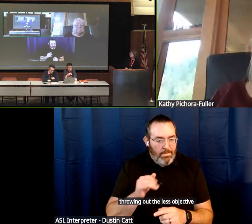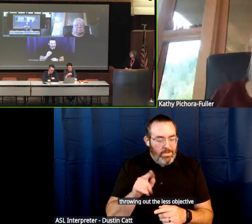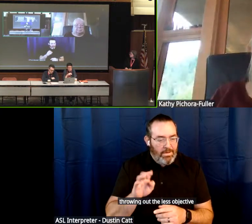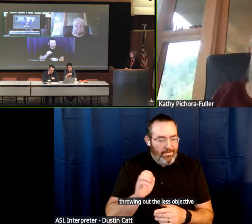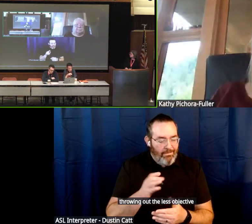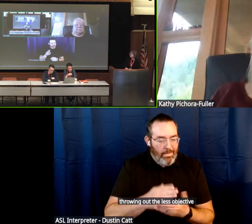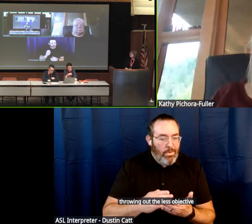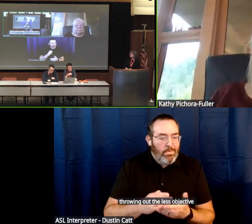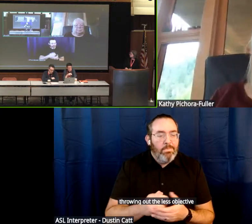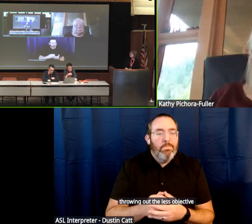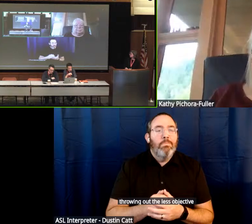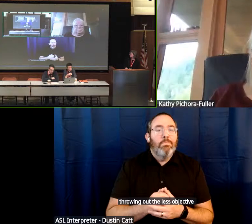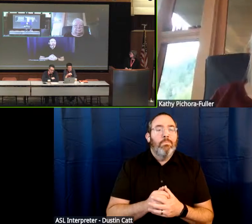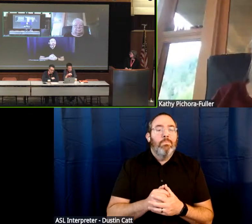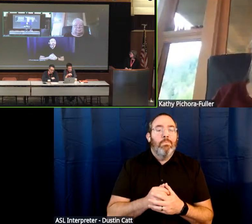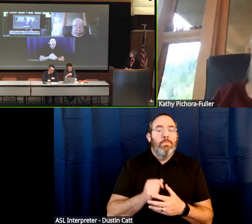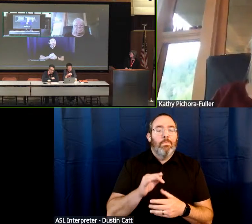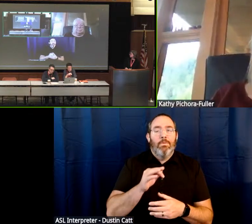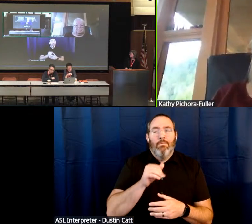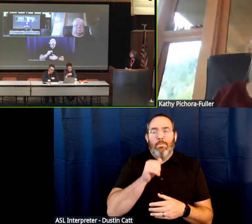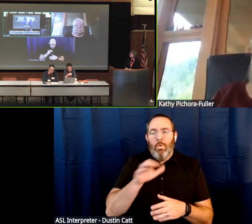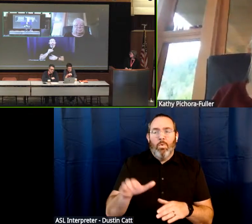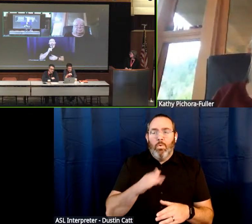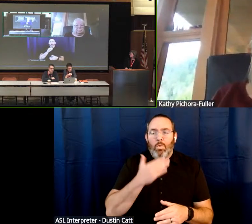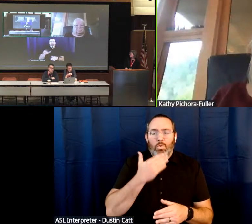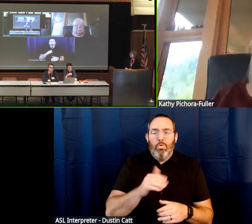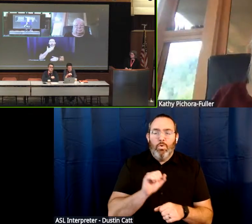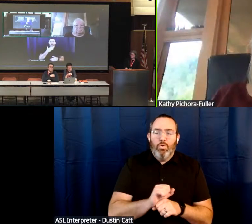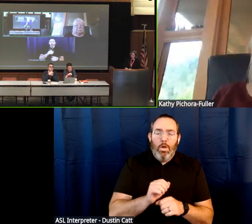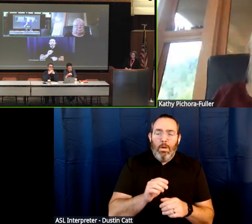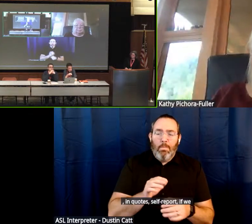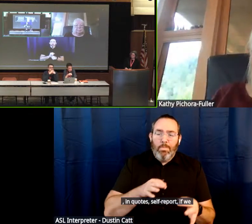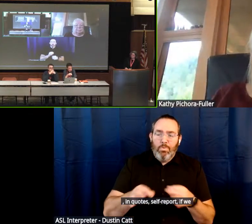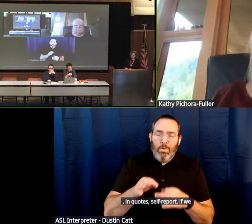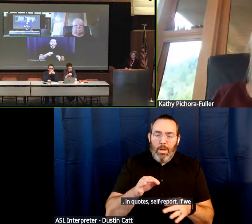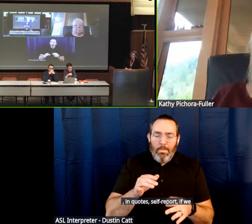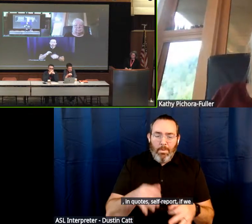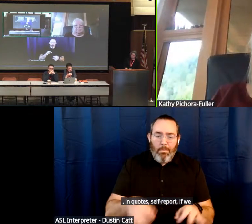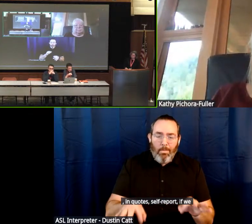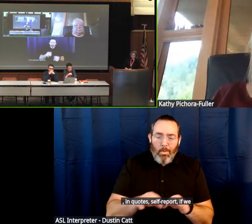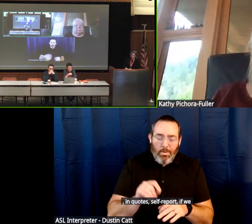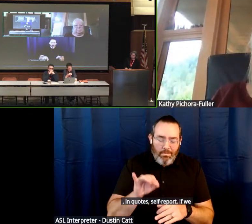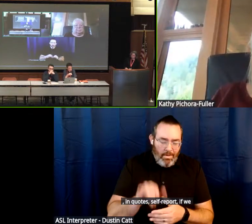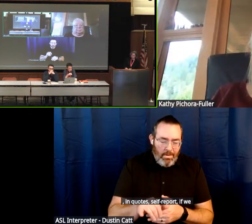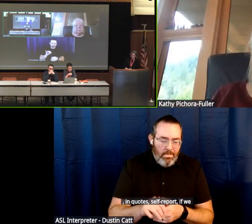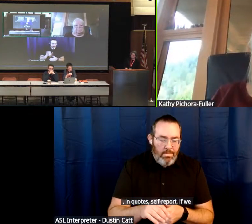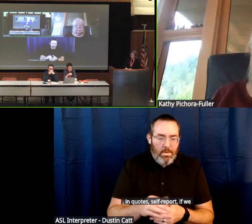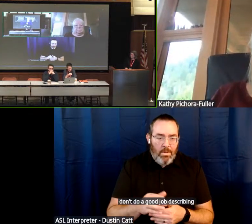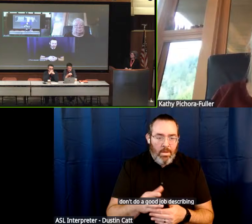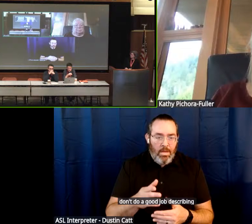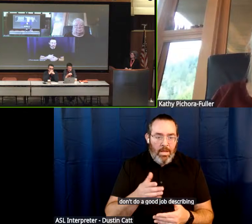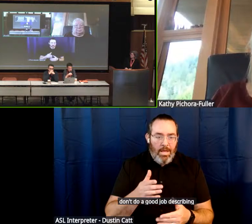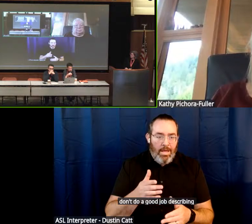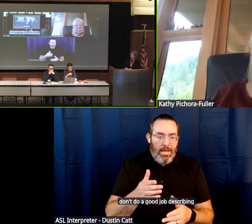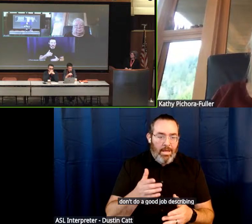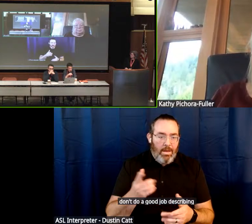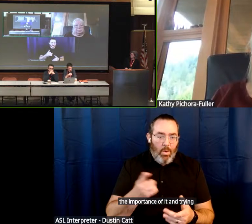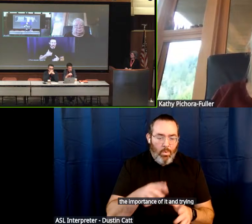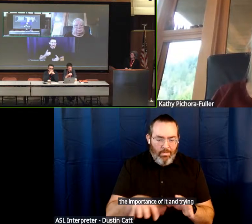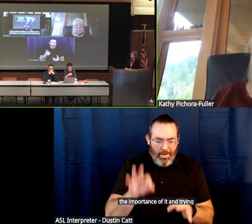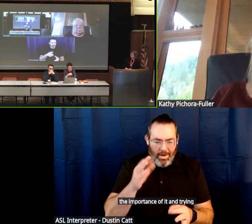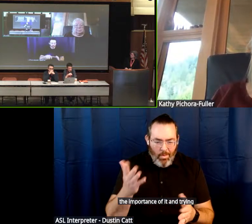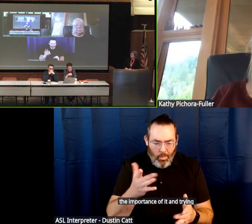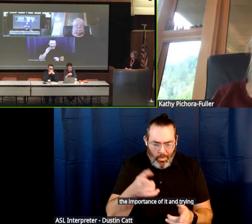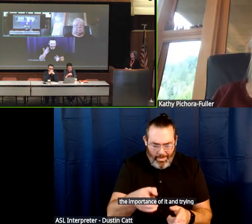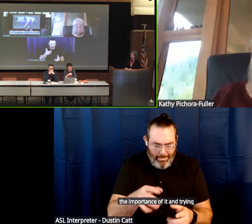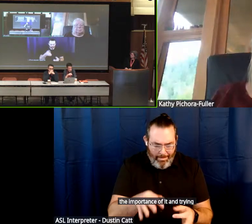self-report if we don't do a good job describing the importance of it and trying to get at what it's measuring, which is not always easy. It's it's a